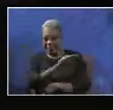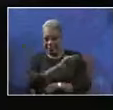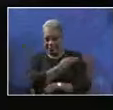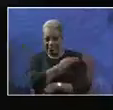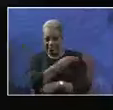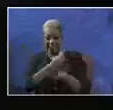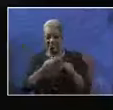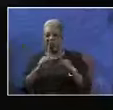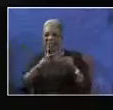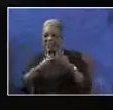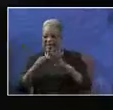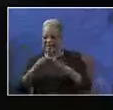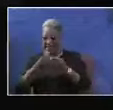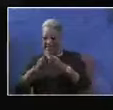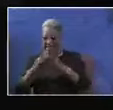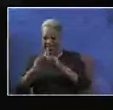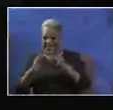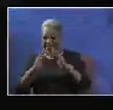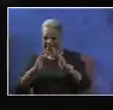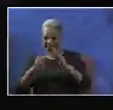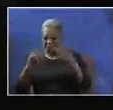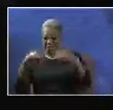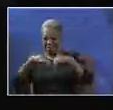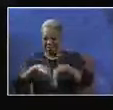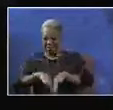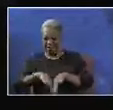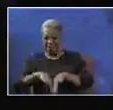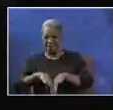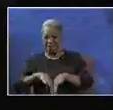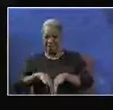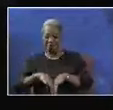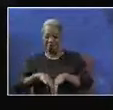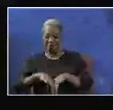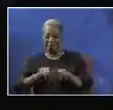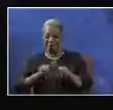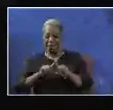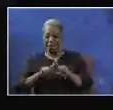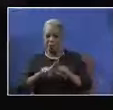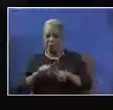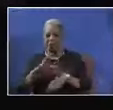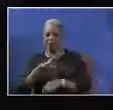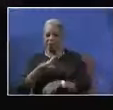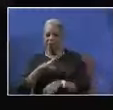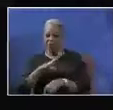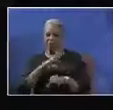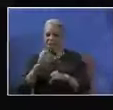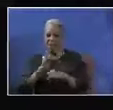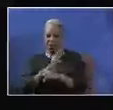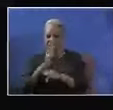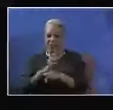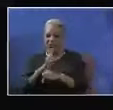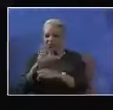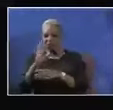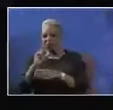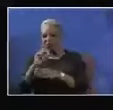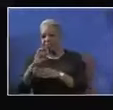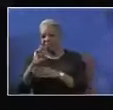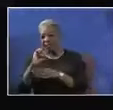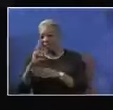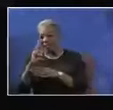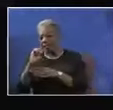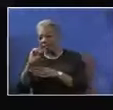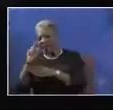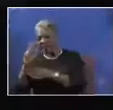and we're just in a vicinity in which the internet is down. But they got right on it, and they